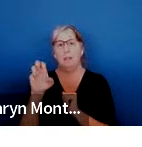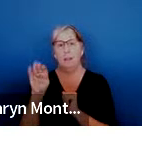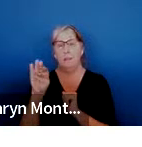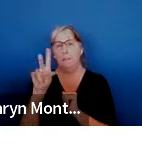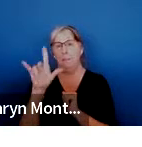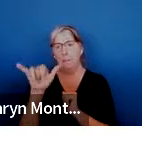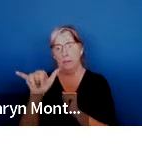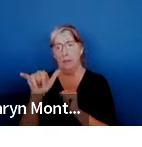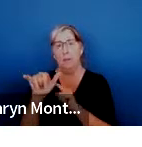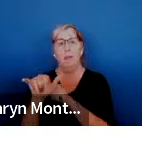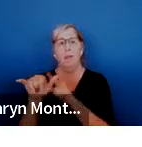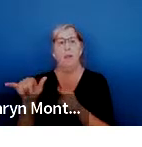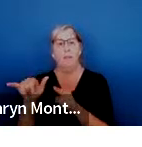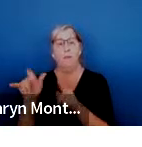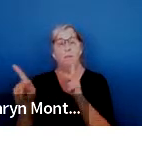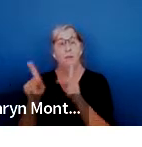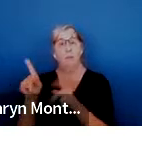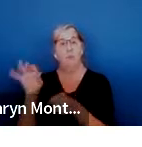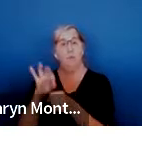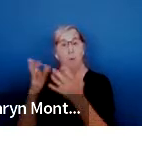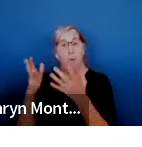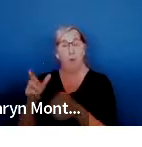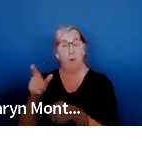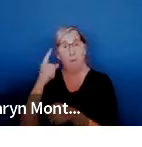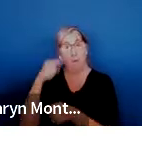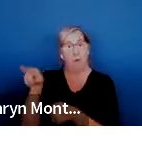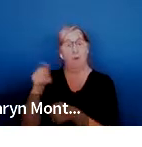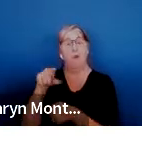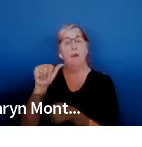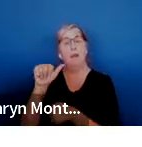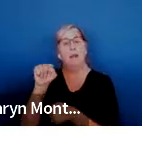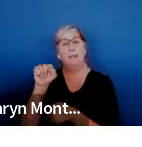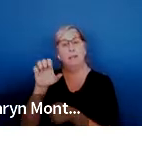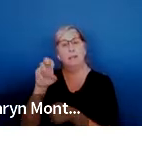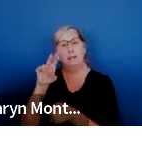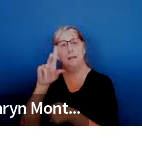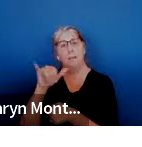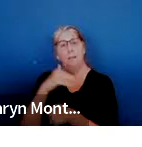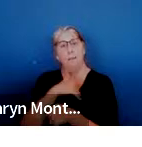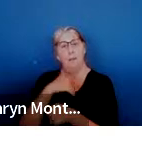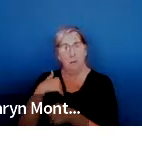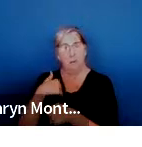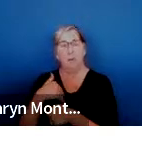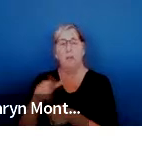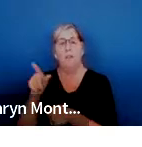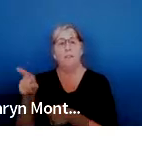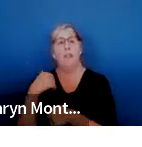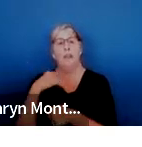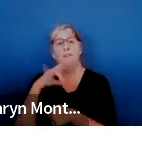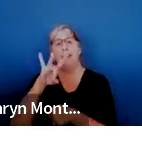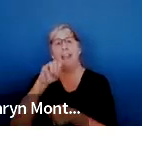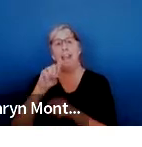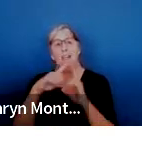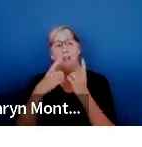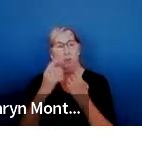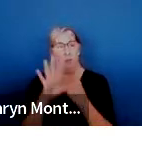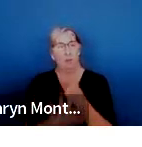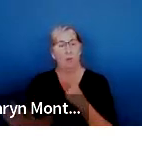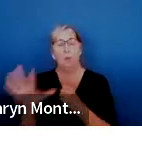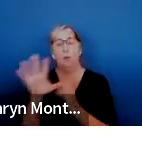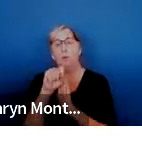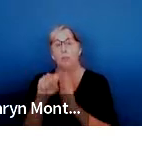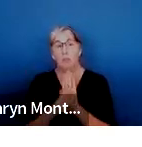assembly members, and they have 80 districts, 80 assembly districts across the state. And